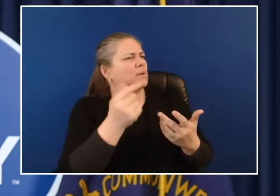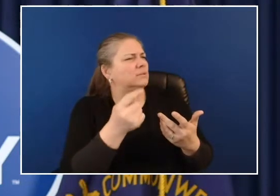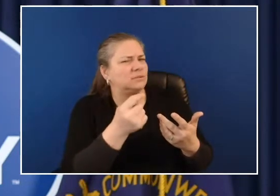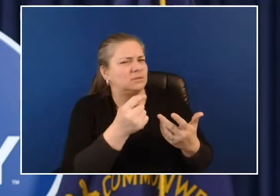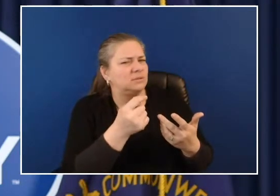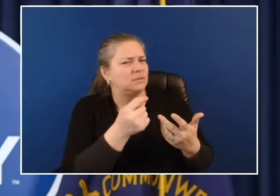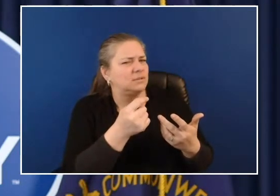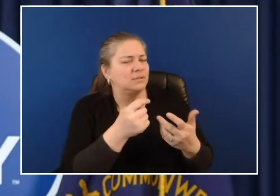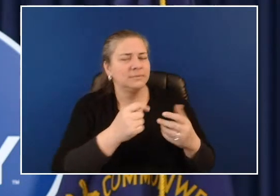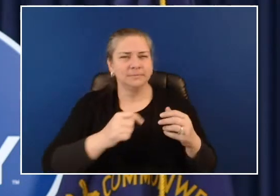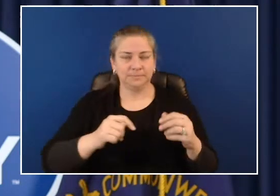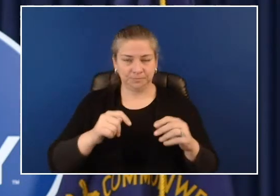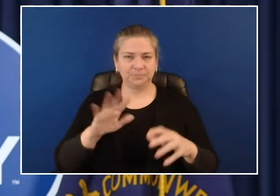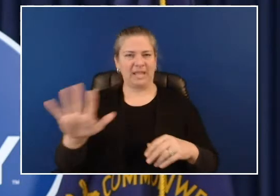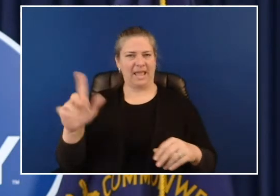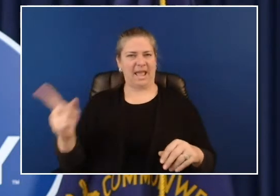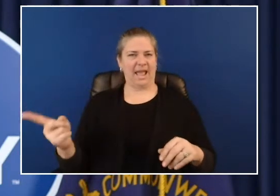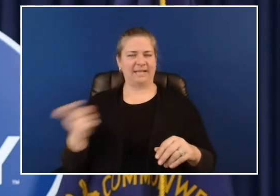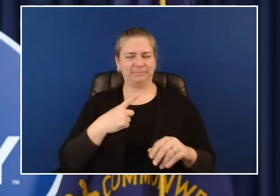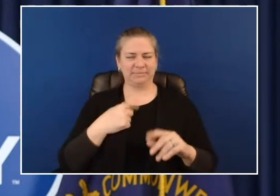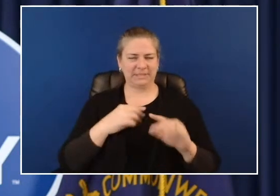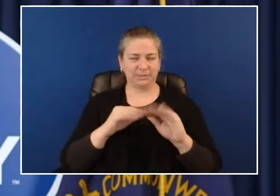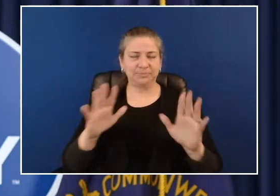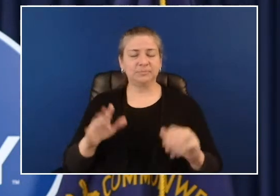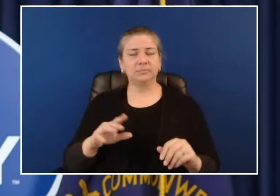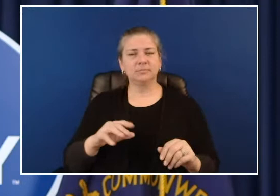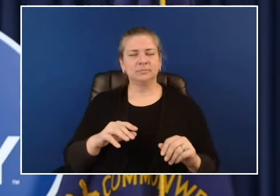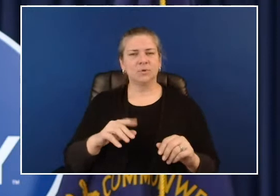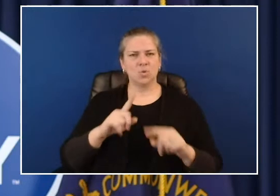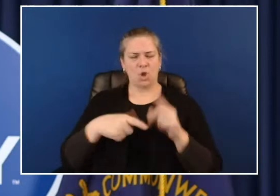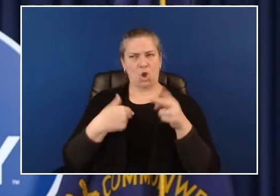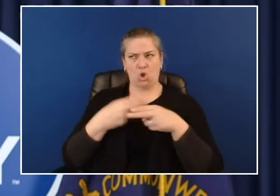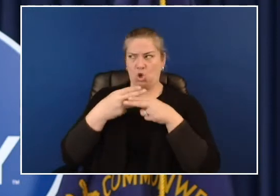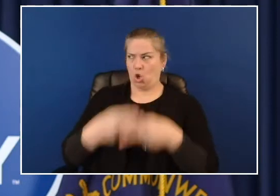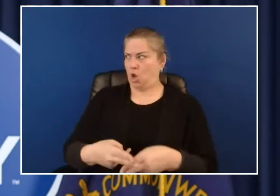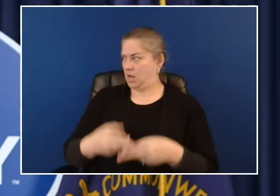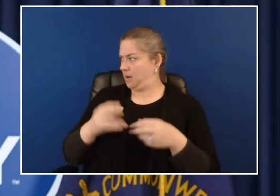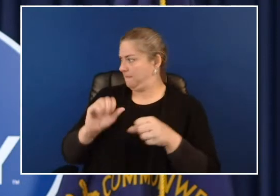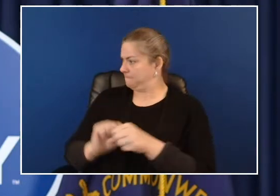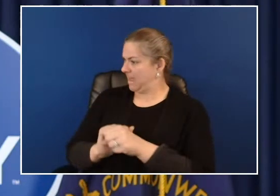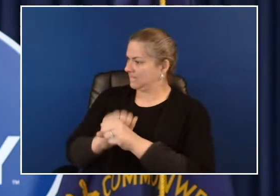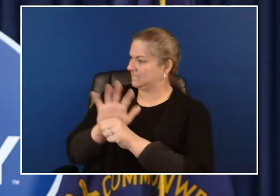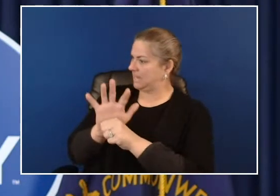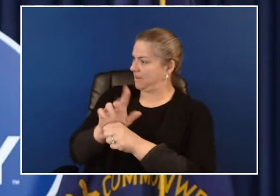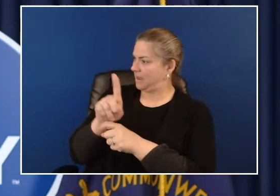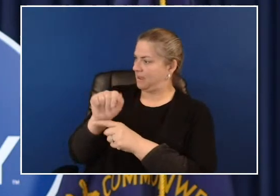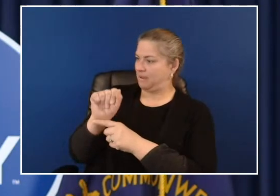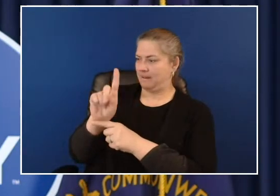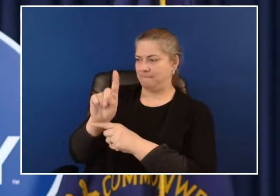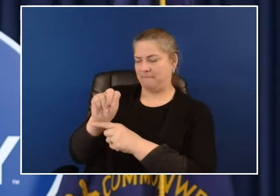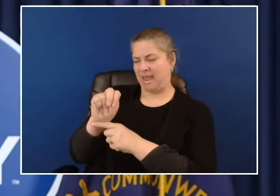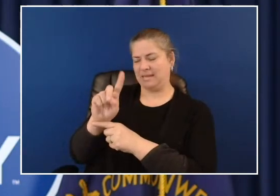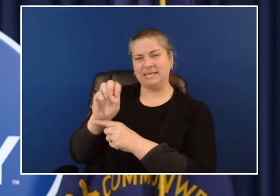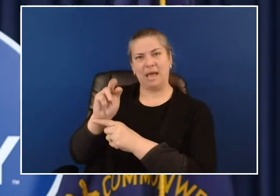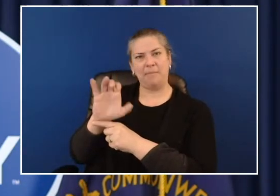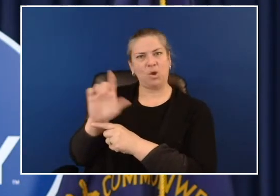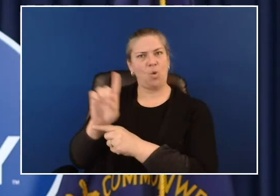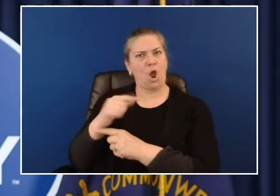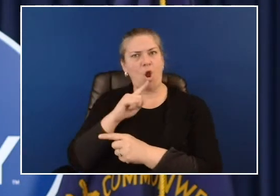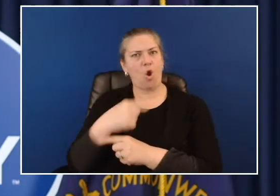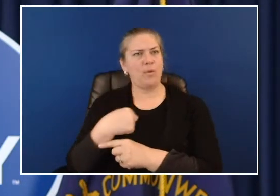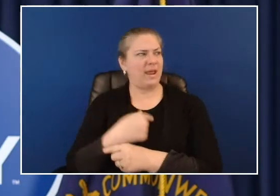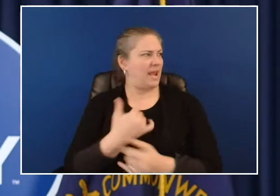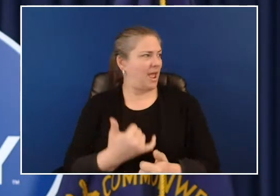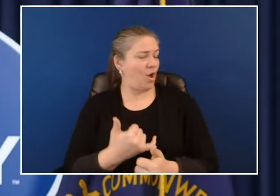it? So the question is, where would I characterize where we are pandemic to endemic? Certainly the trend that we are